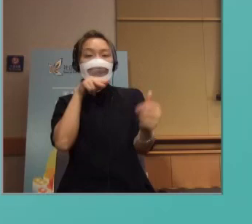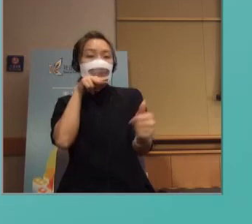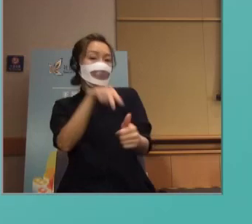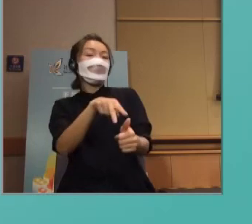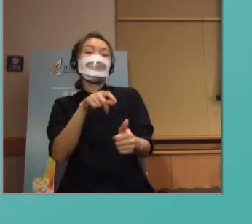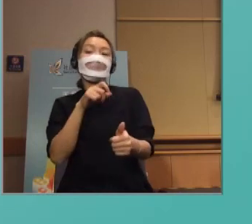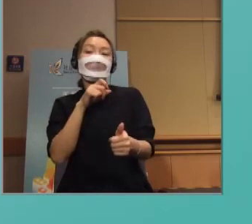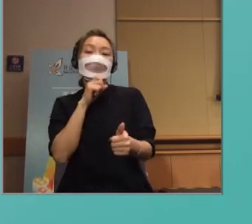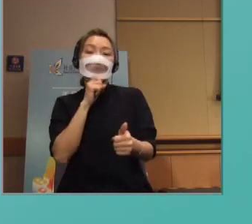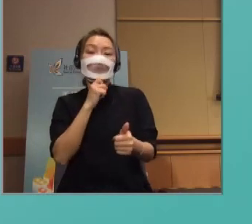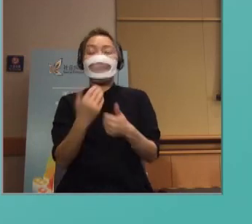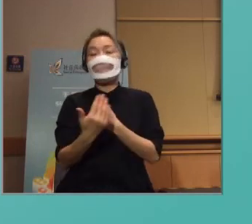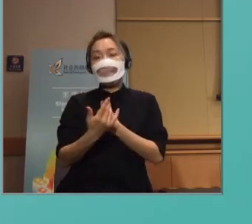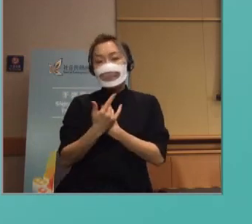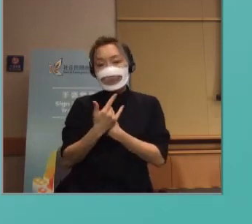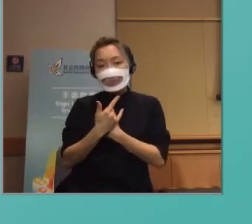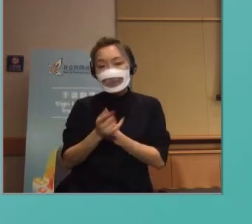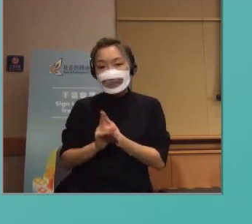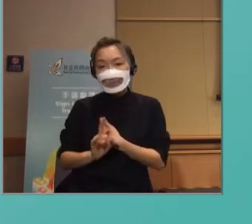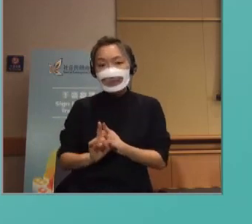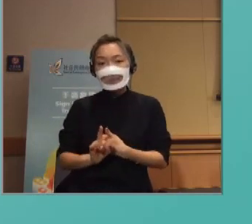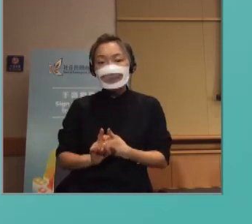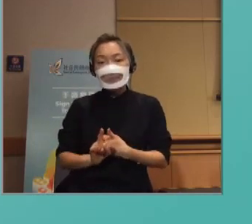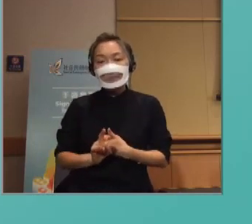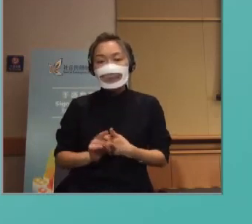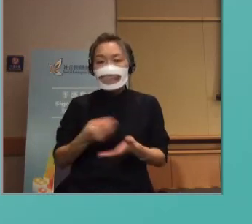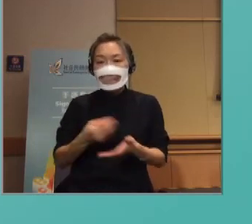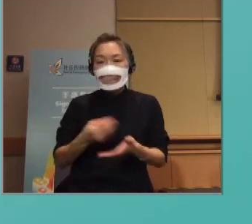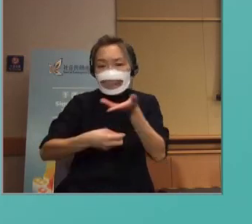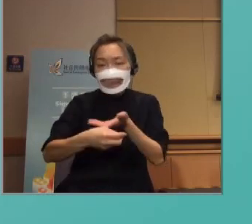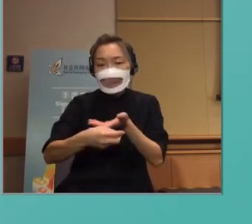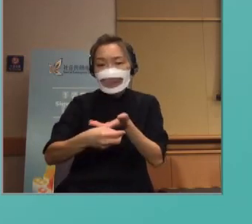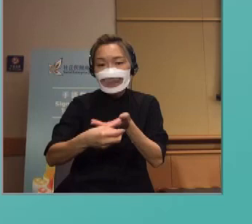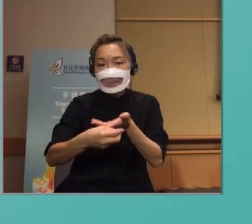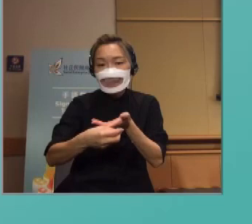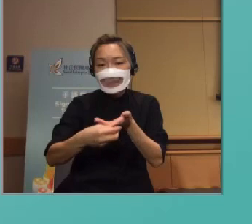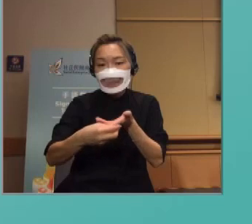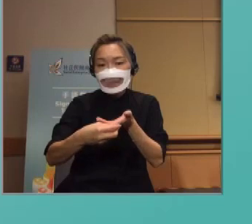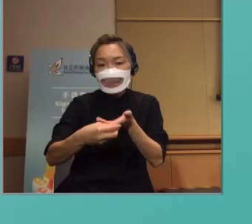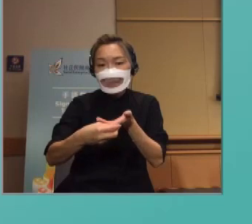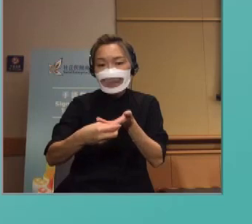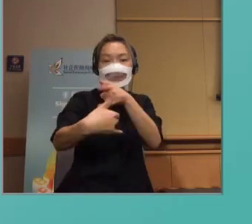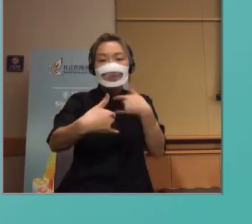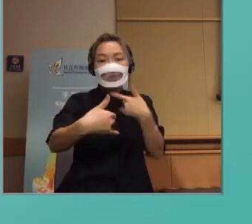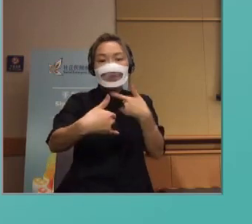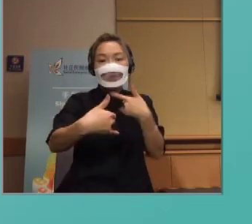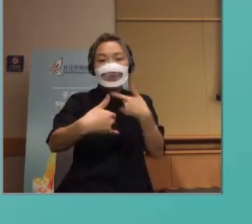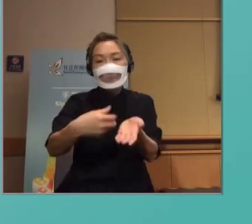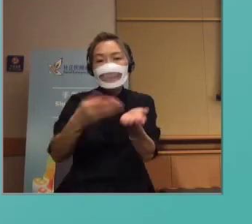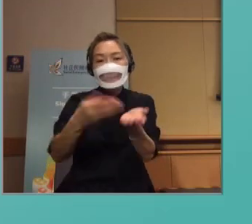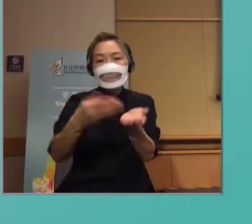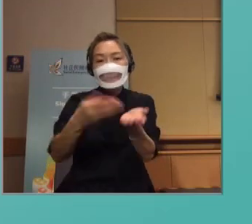assurance to the buyers and to the sellers. It's really a testament of the maturity of the technology, of course. In the past, one of the things that